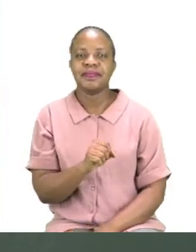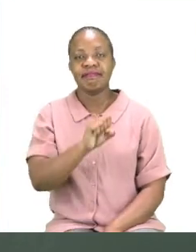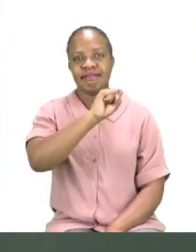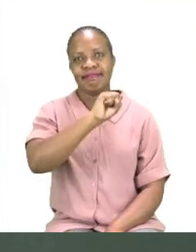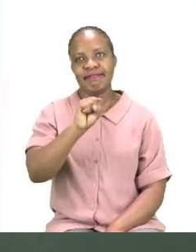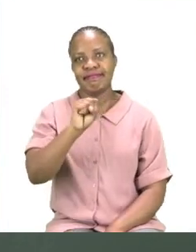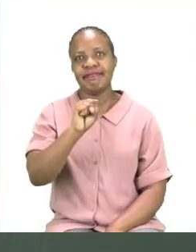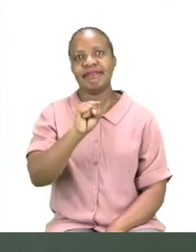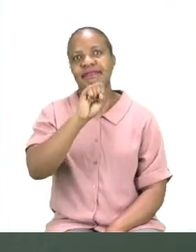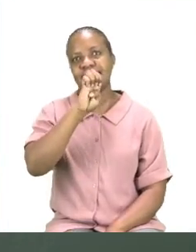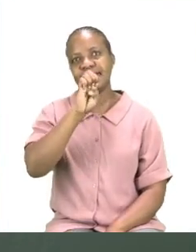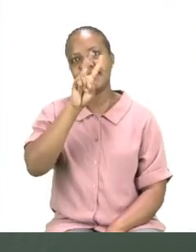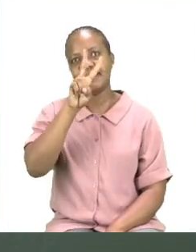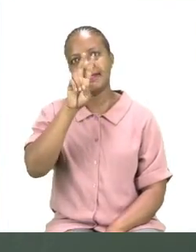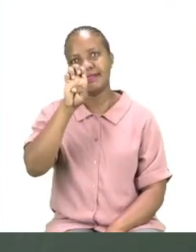7.